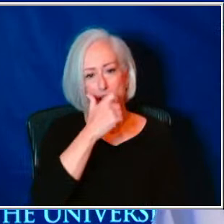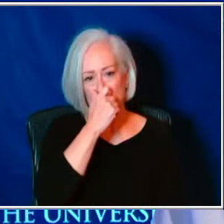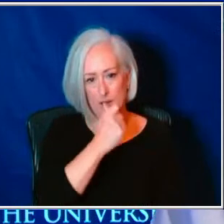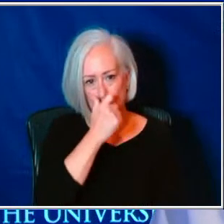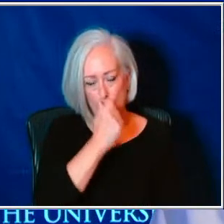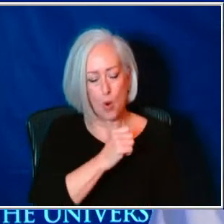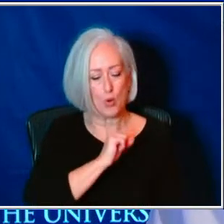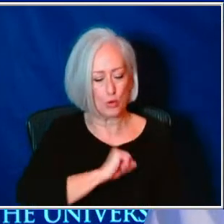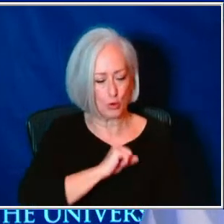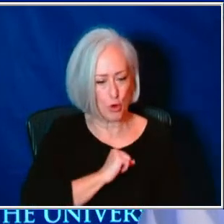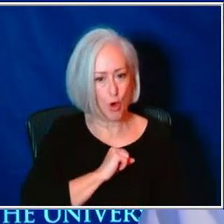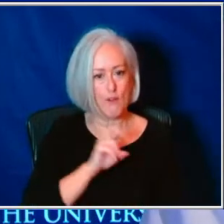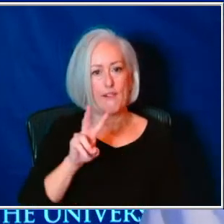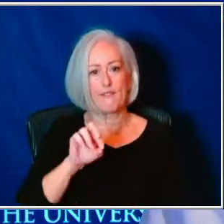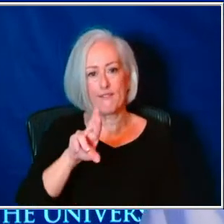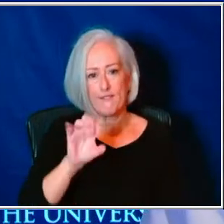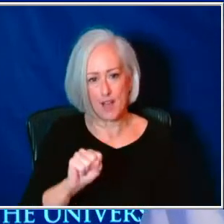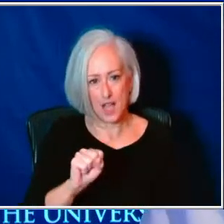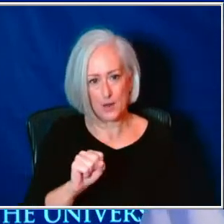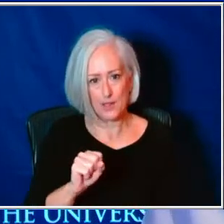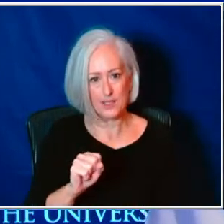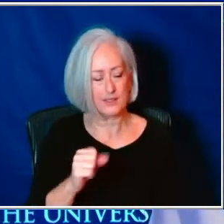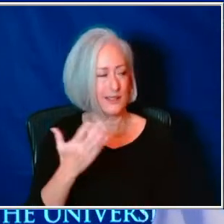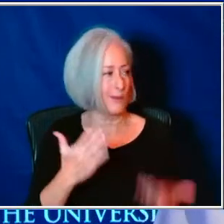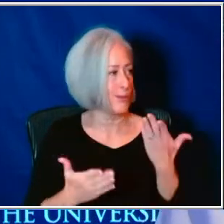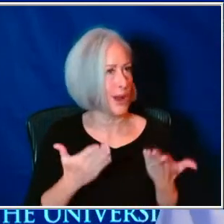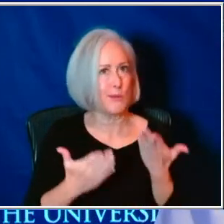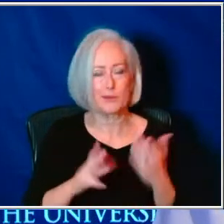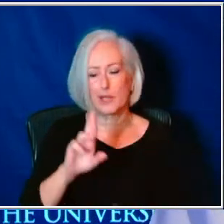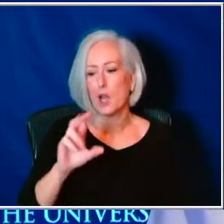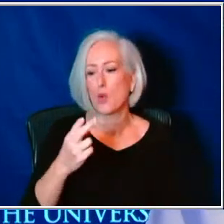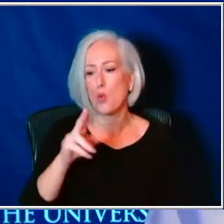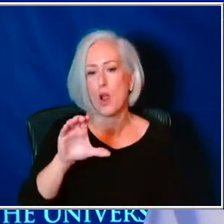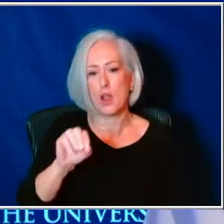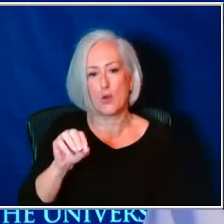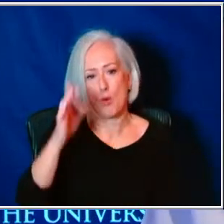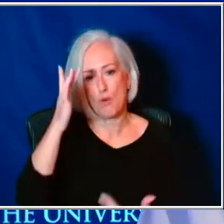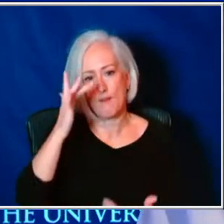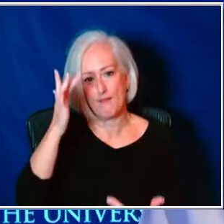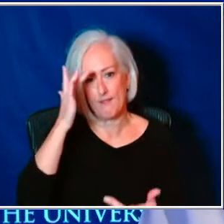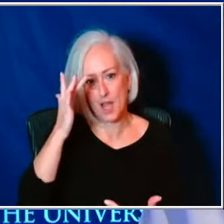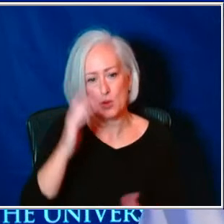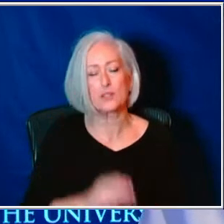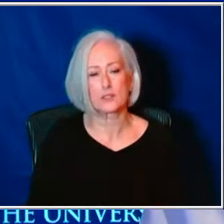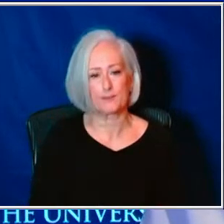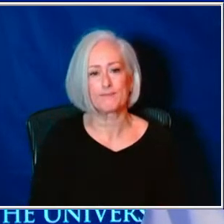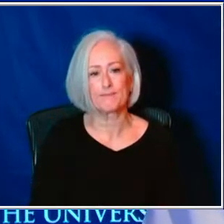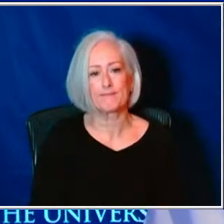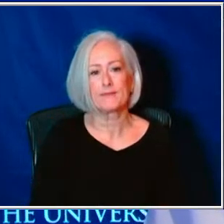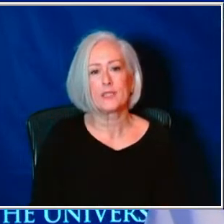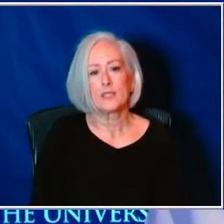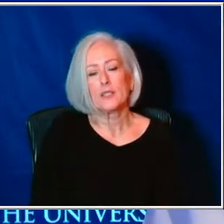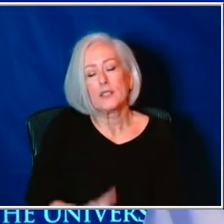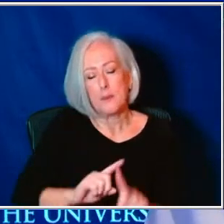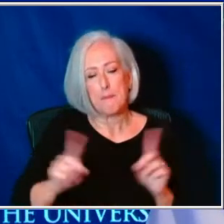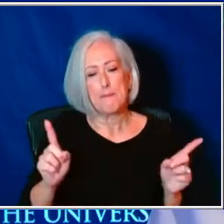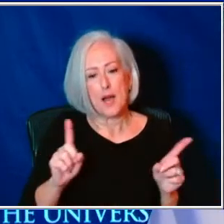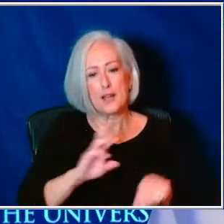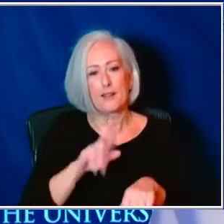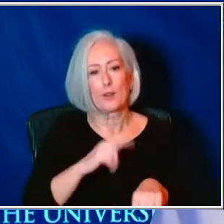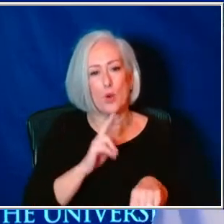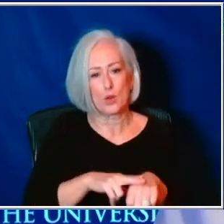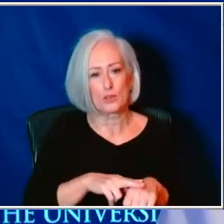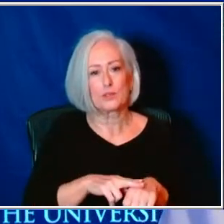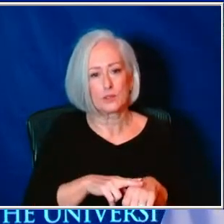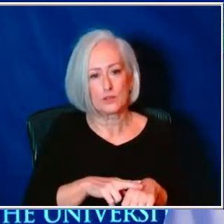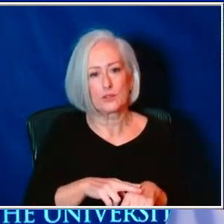around the community, probably rhinovirus or one of those other common cough and cold viruses. But of course, SARS-CoV-2, and we've seen our